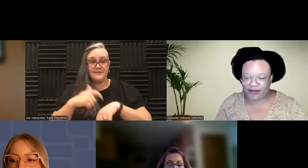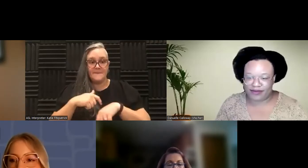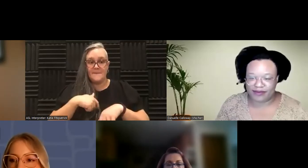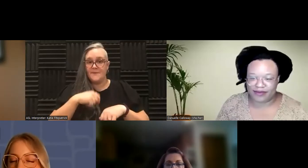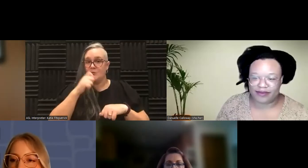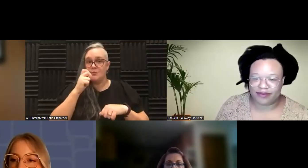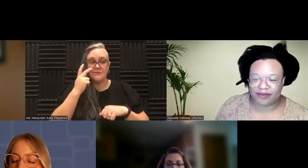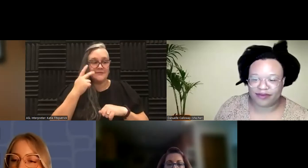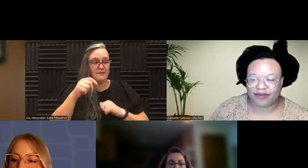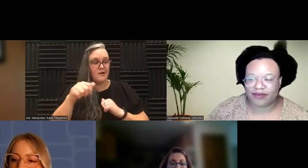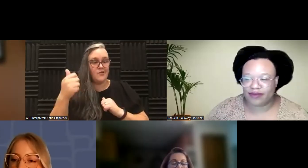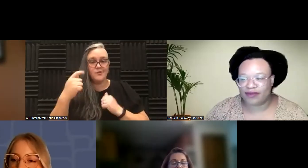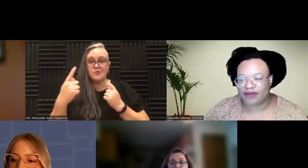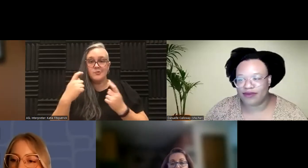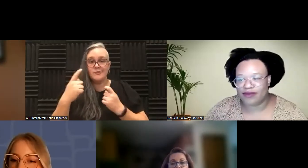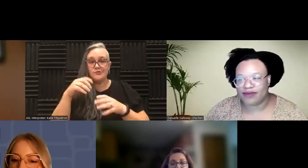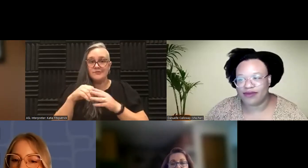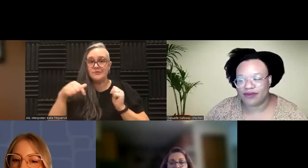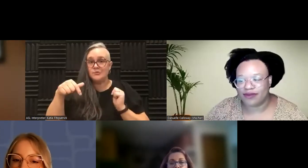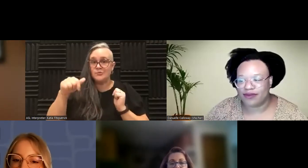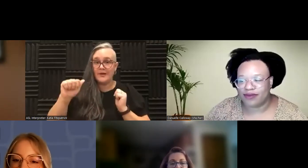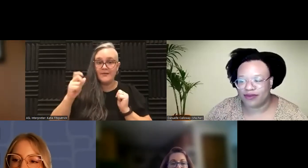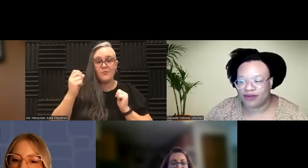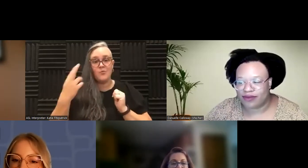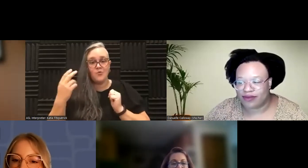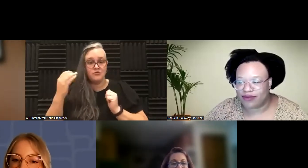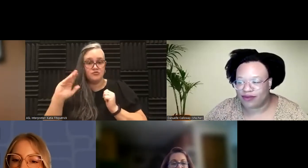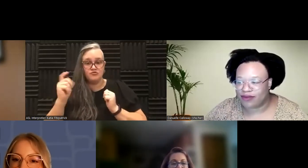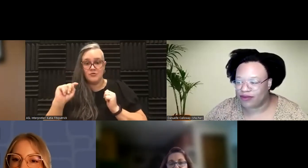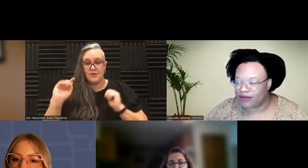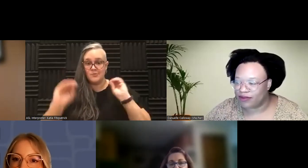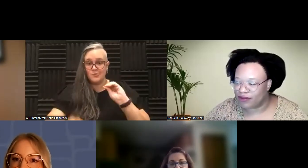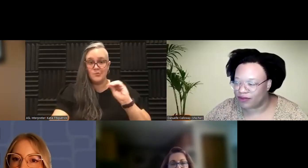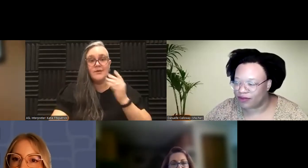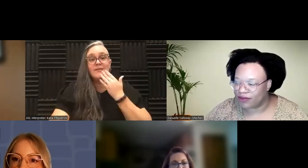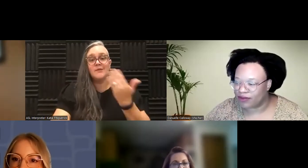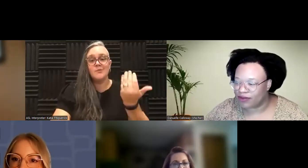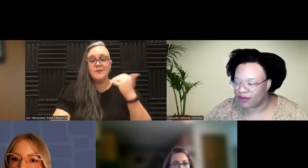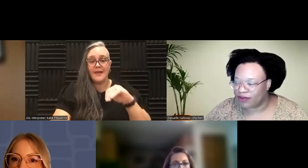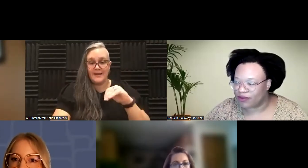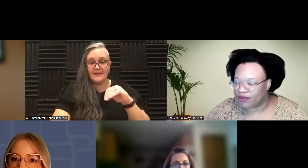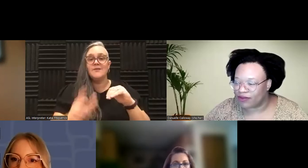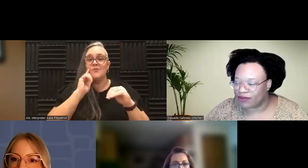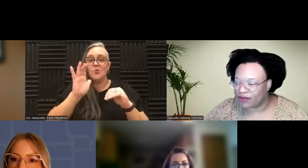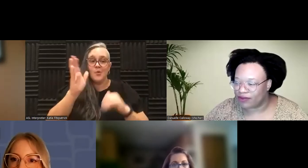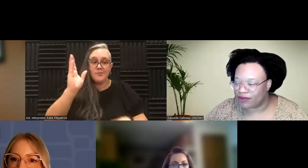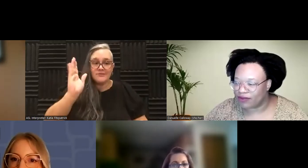have any other questions in the Q&A or the chat box. Thanks again for your presentations and the